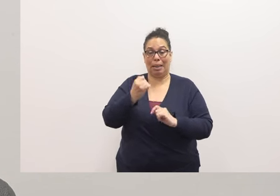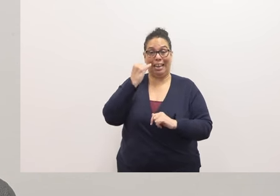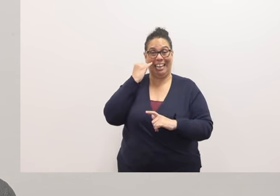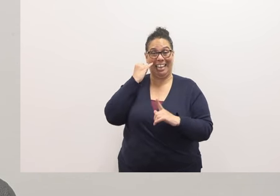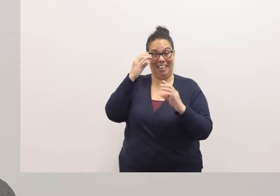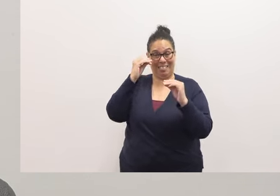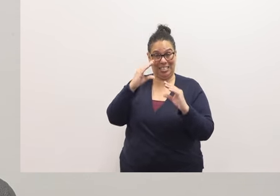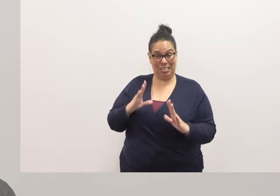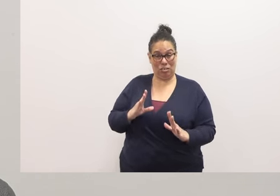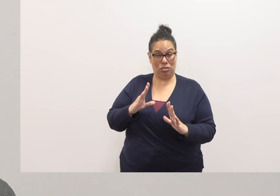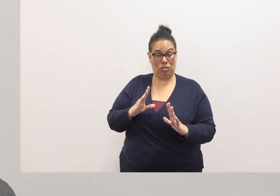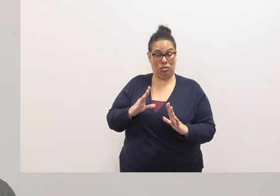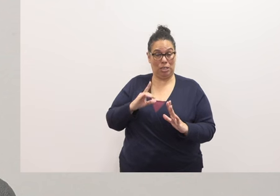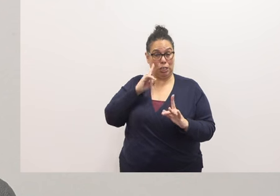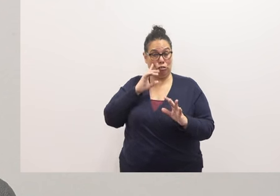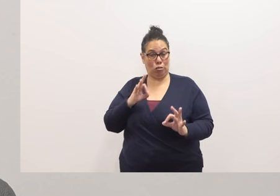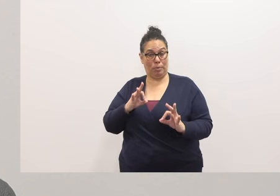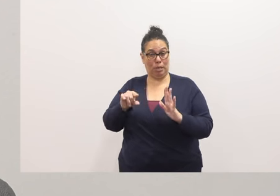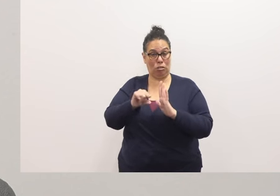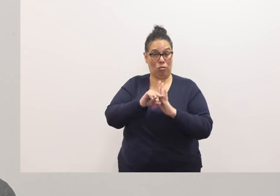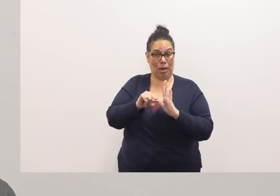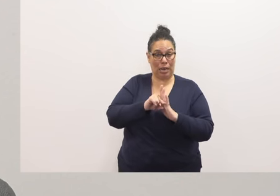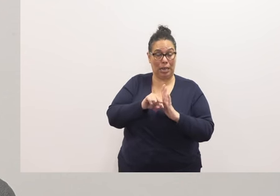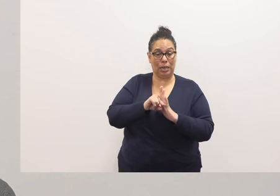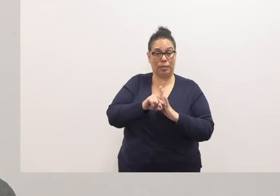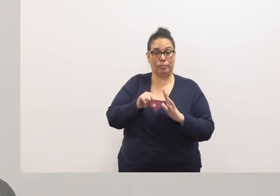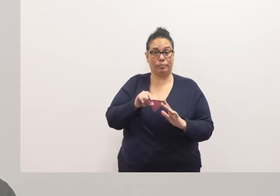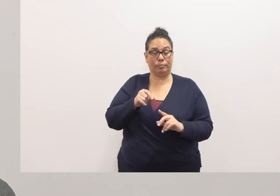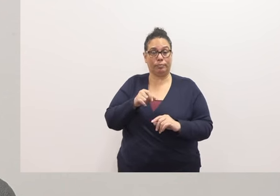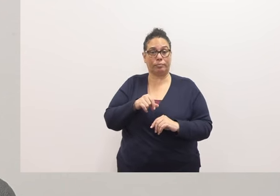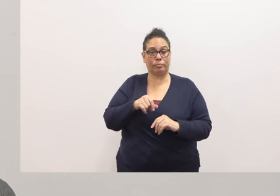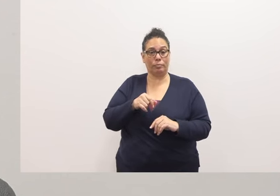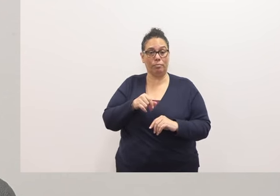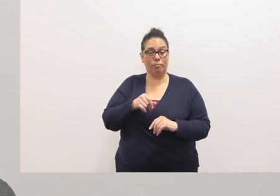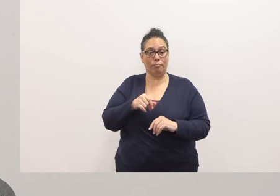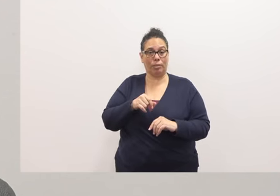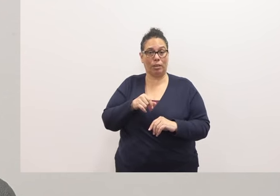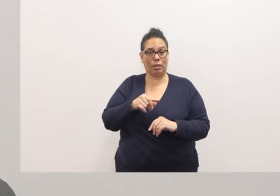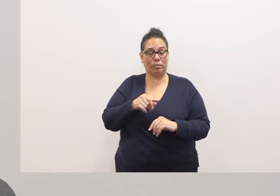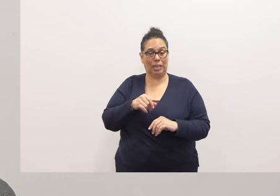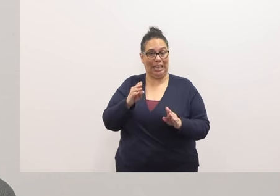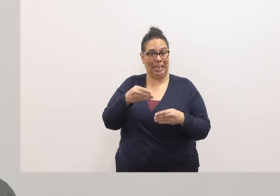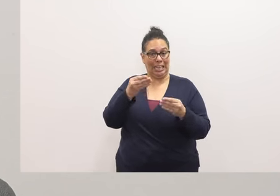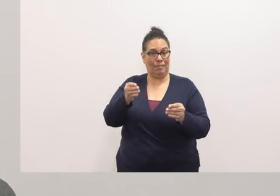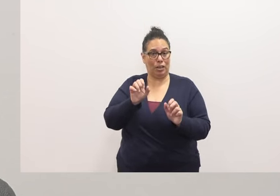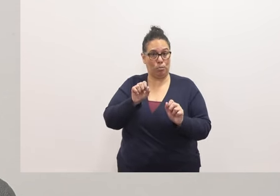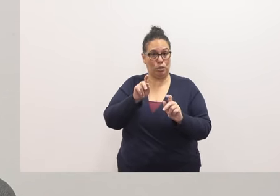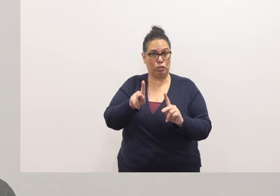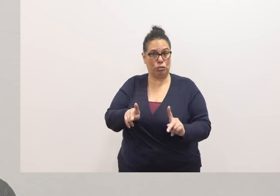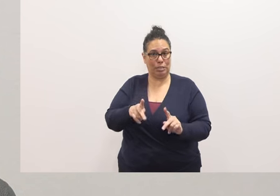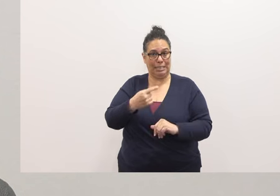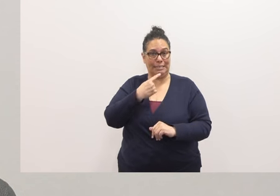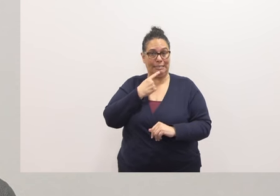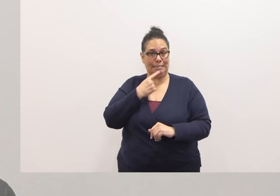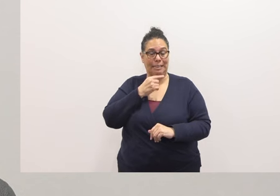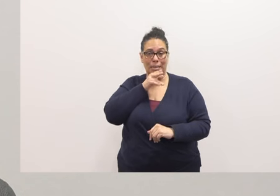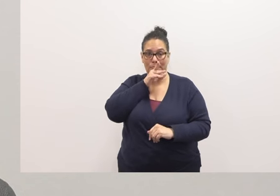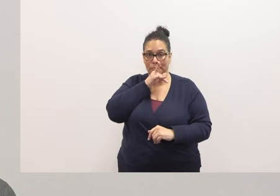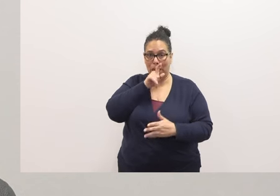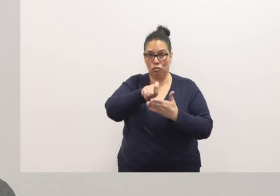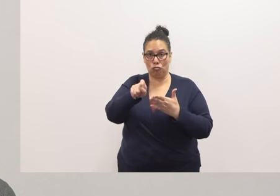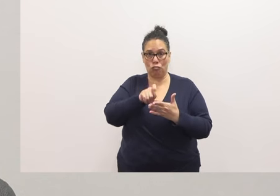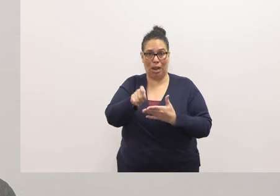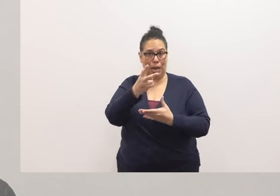determined such grade is, to the extent practicable, given an opportunity to state orally, in writing,